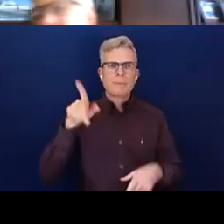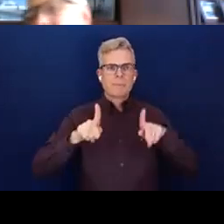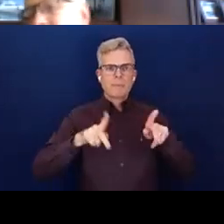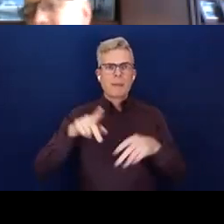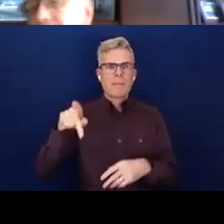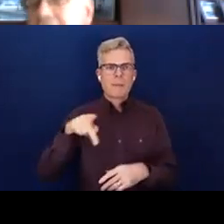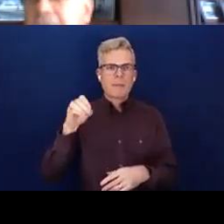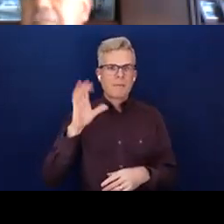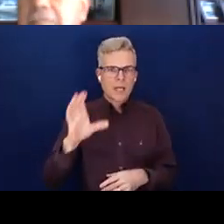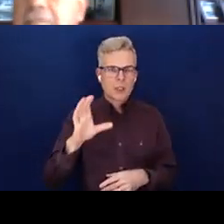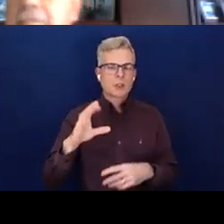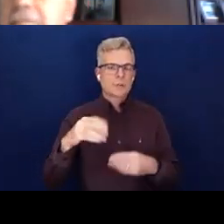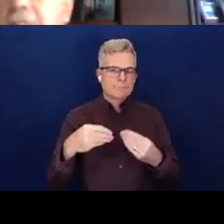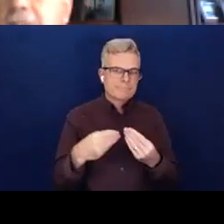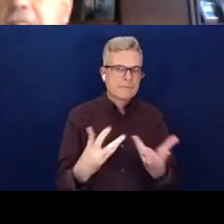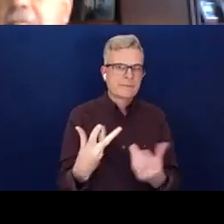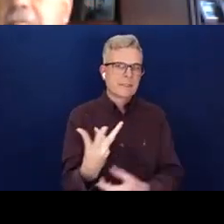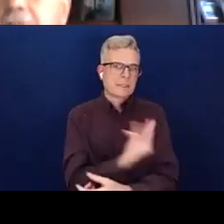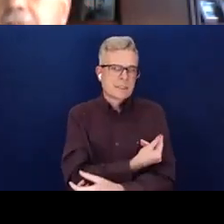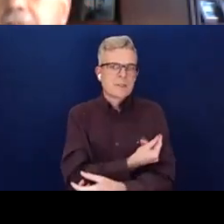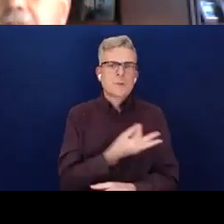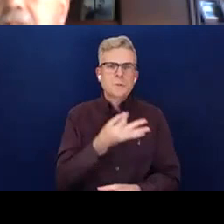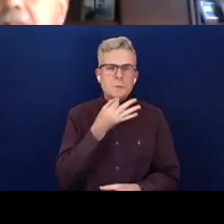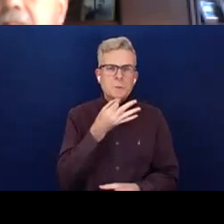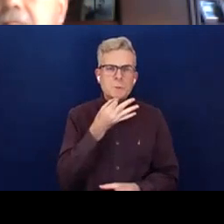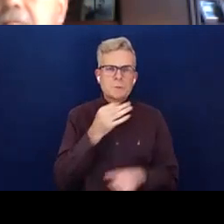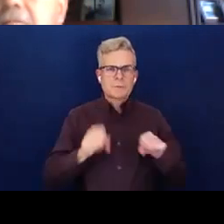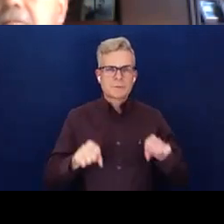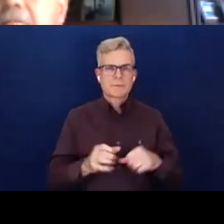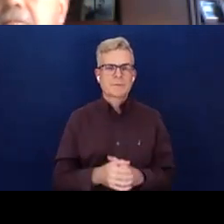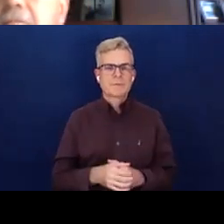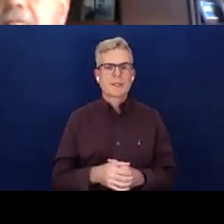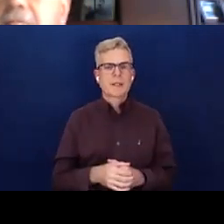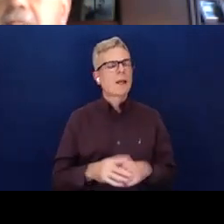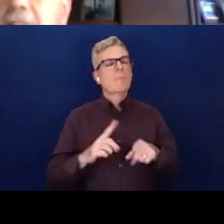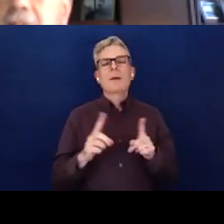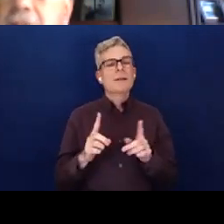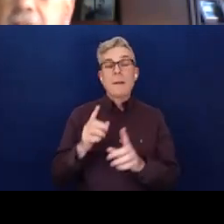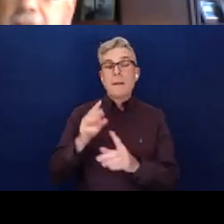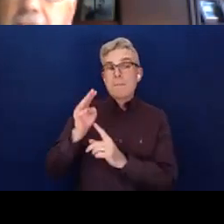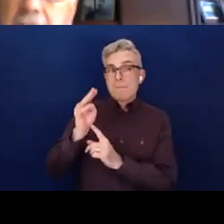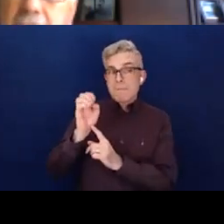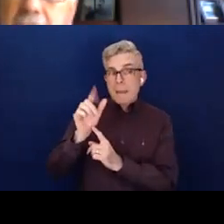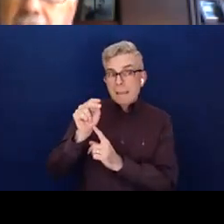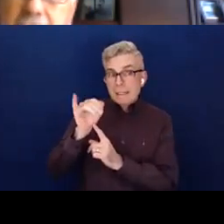immunized as quickly as possible. But it's not the melanin itself.